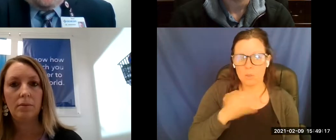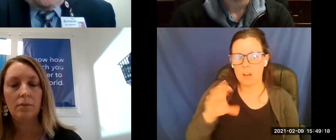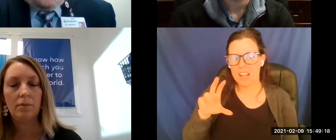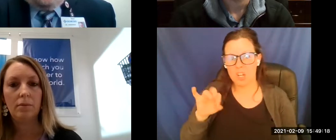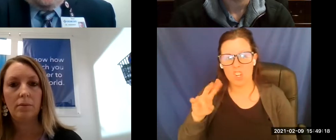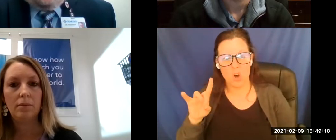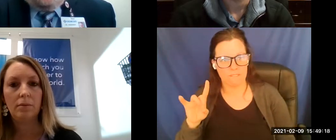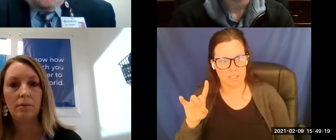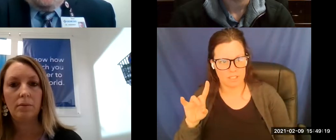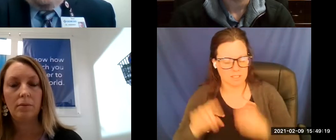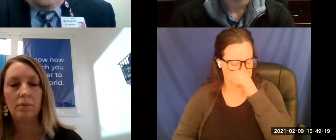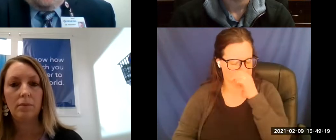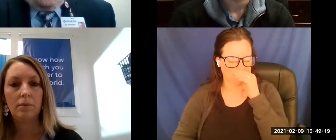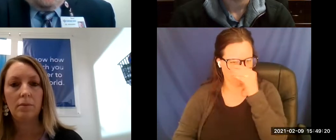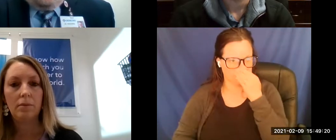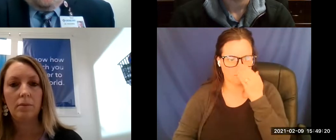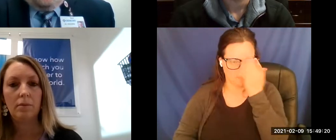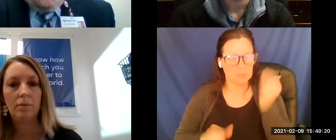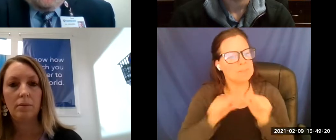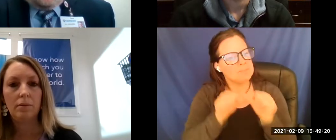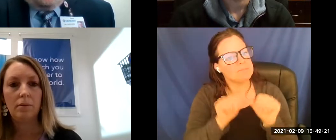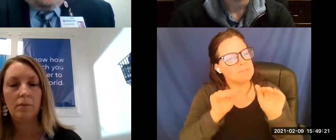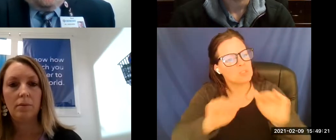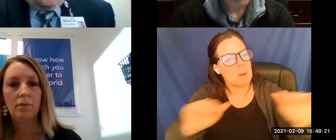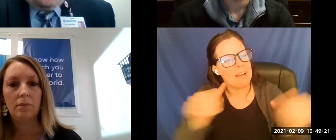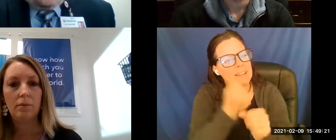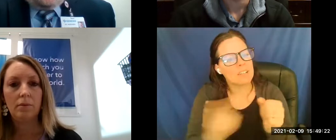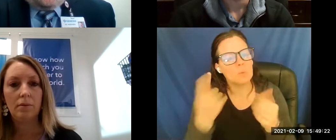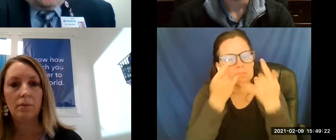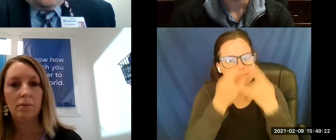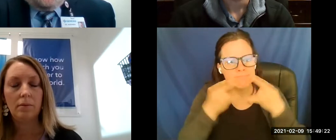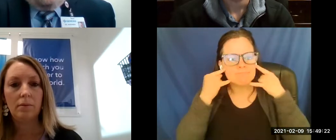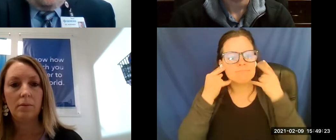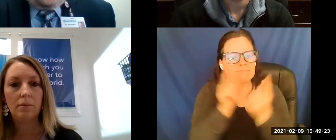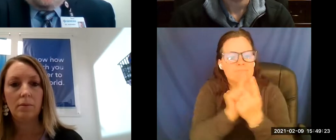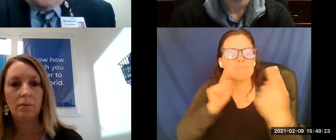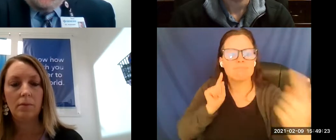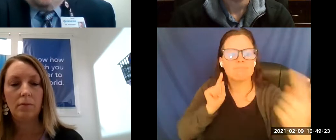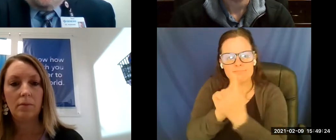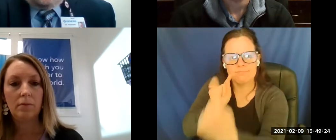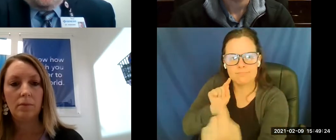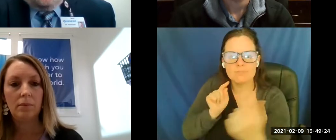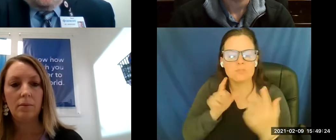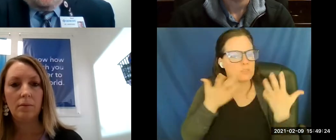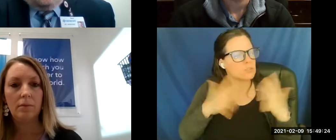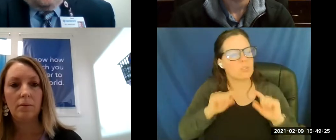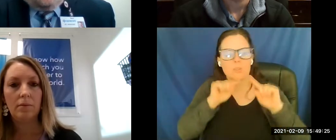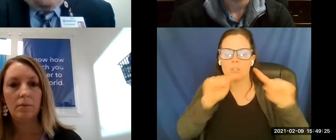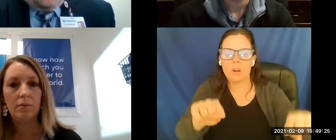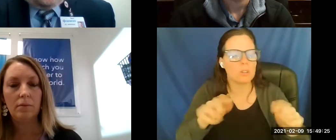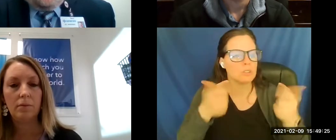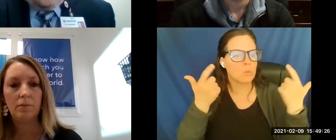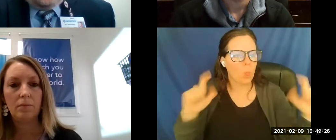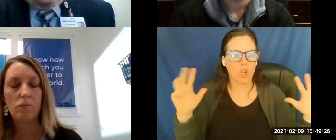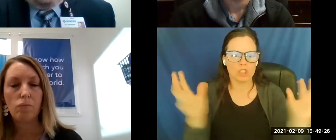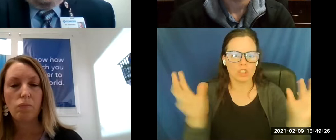I would just continue to remind everyone, wear your mask, maintain social distancing, avoid large gatherings, and